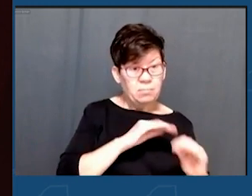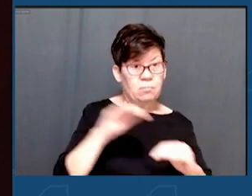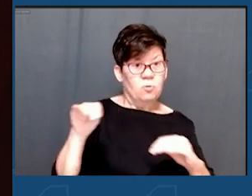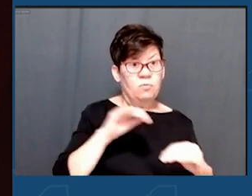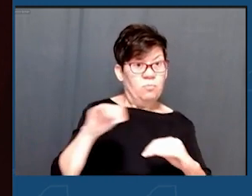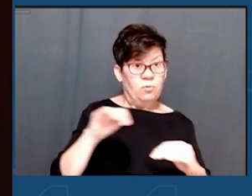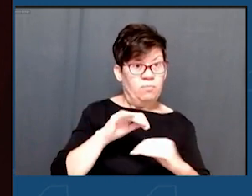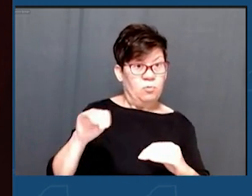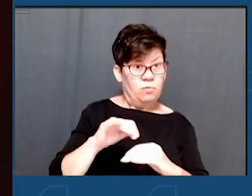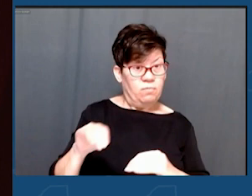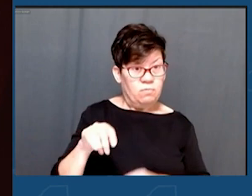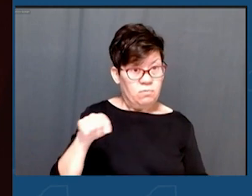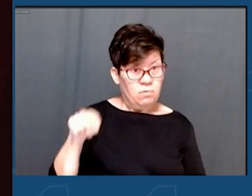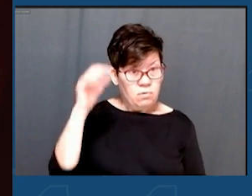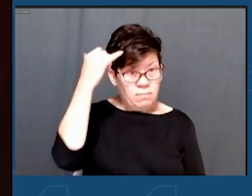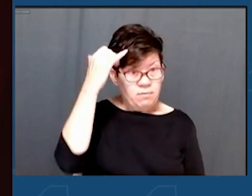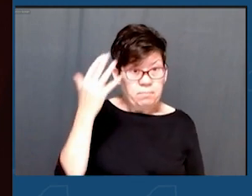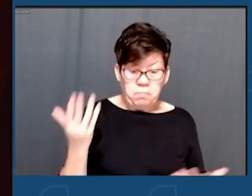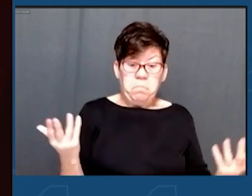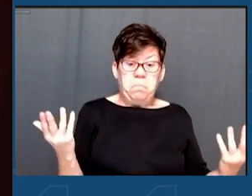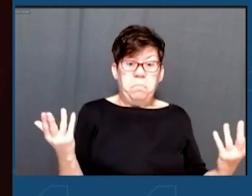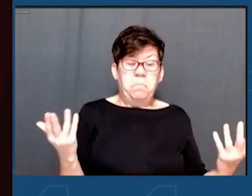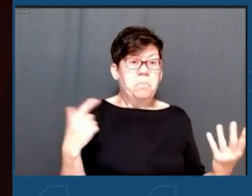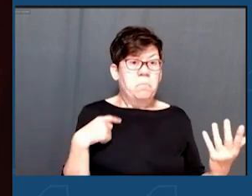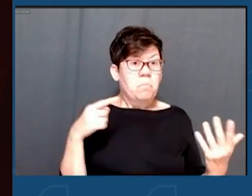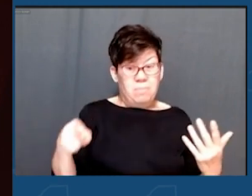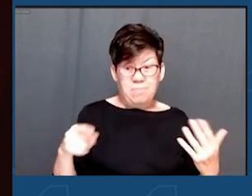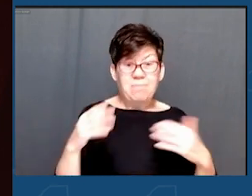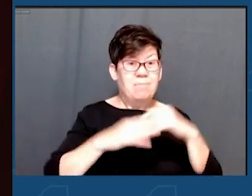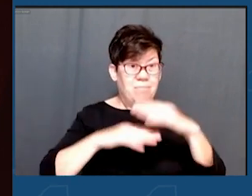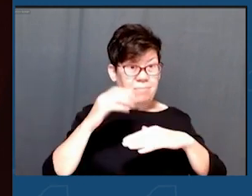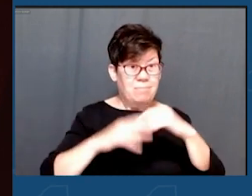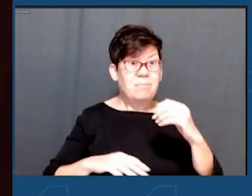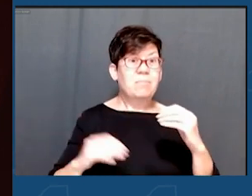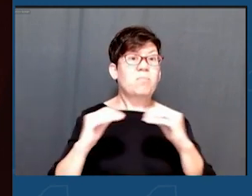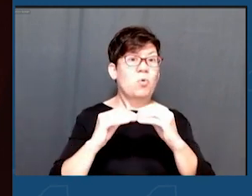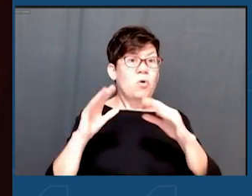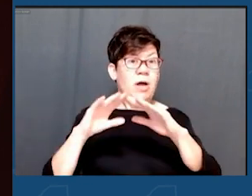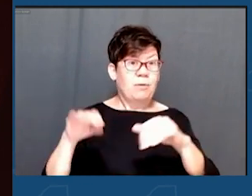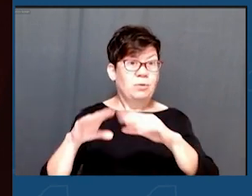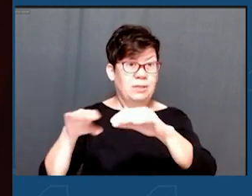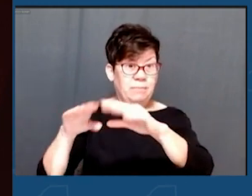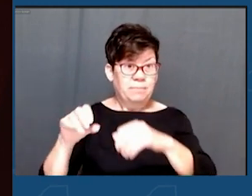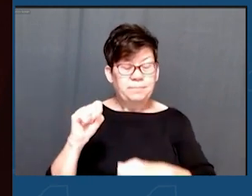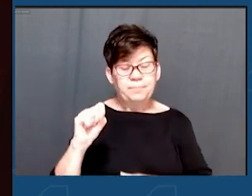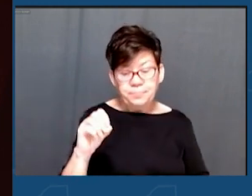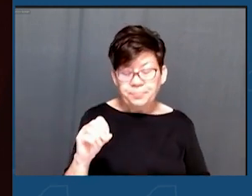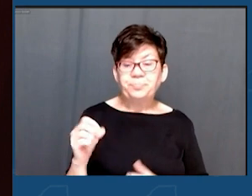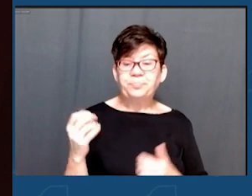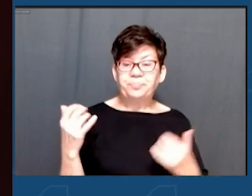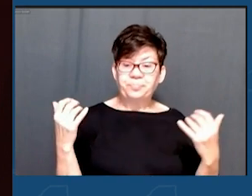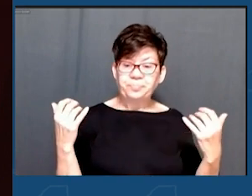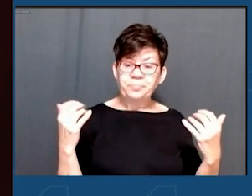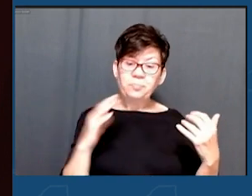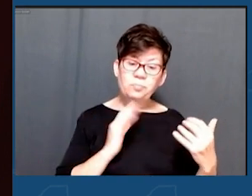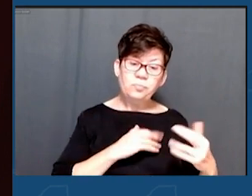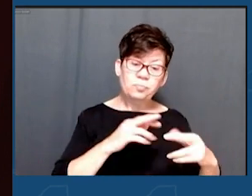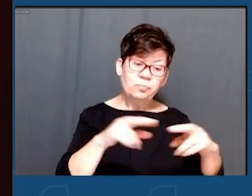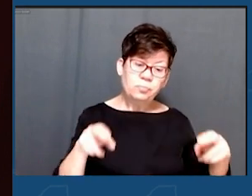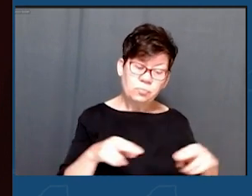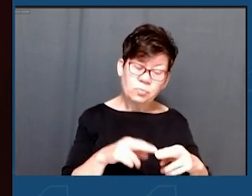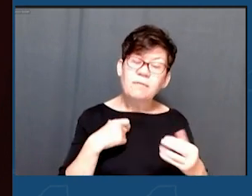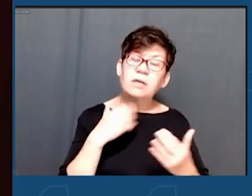to build 20, 30% more housing. So we have sometimes in our regions restrictive land use